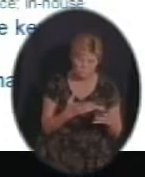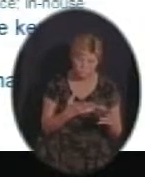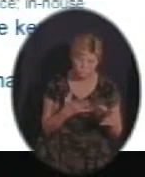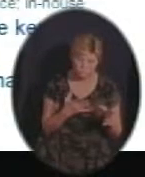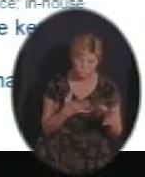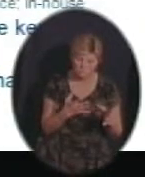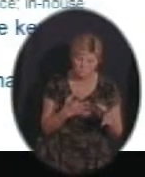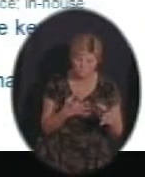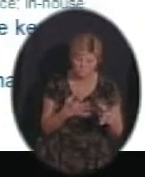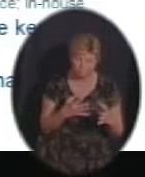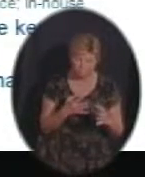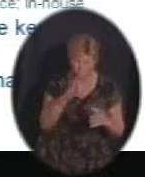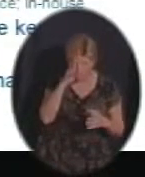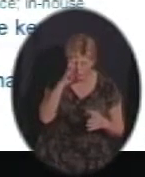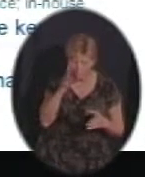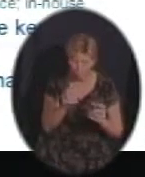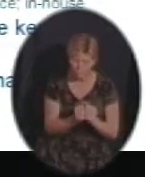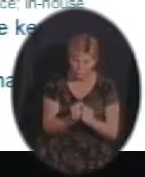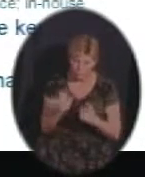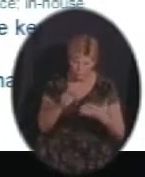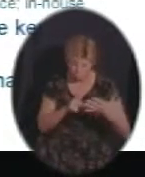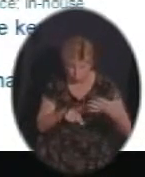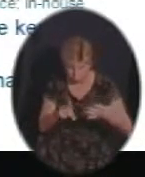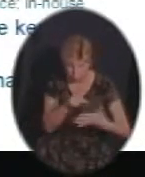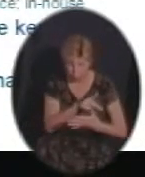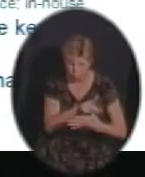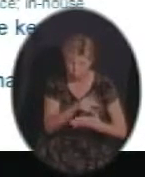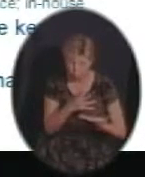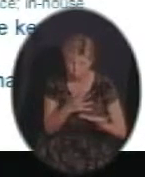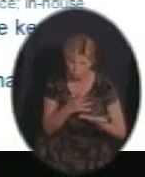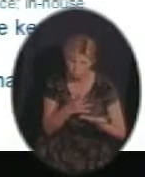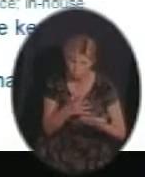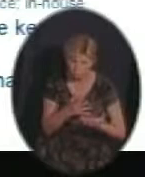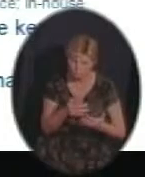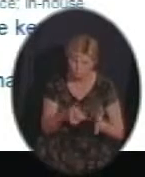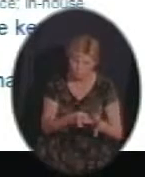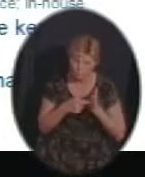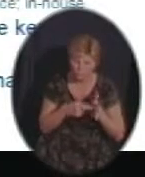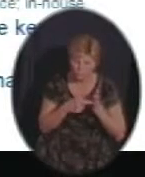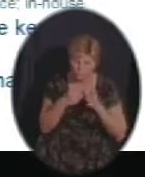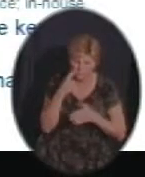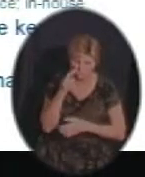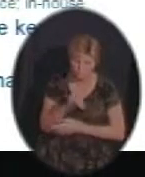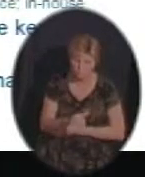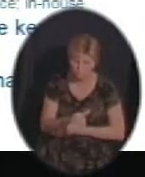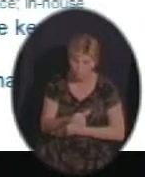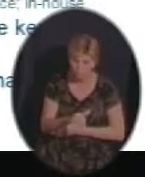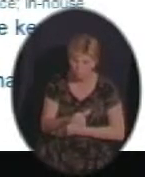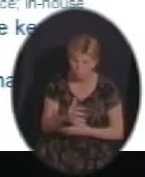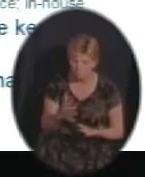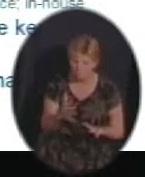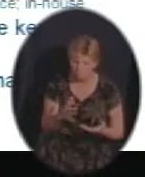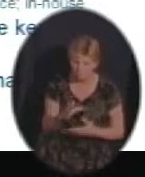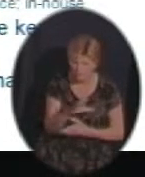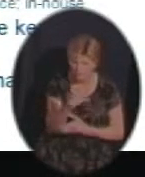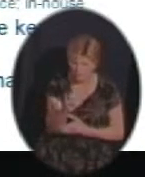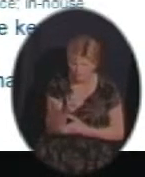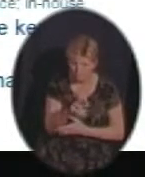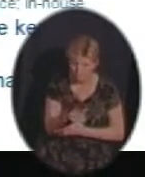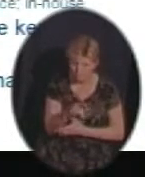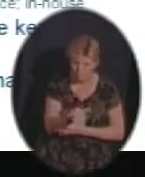summary. And also, I'm going to walk through that, but also, Mr. Parker, to address your specific